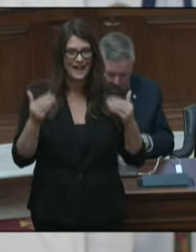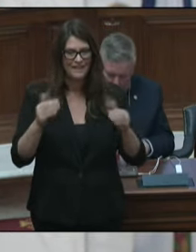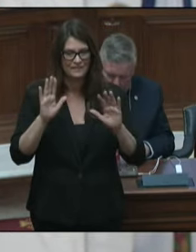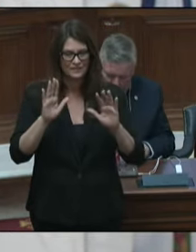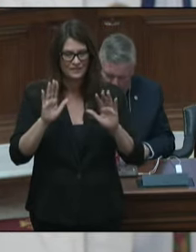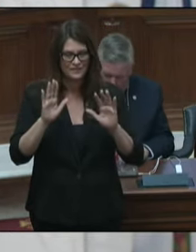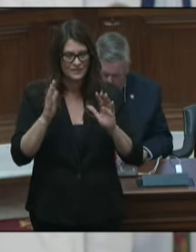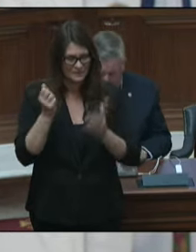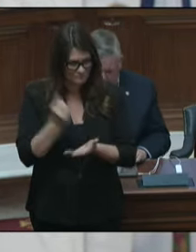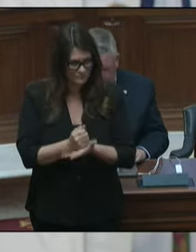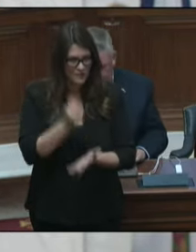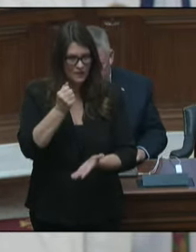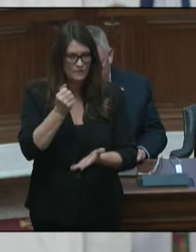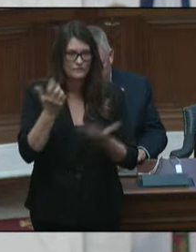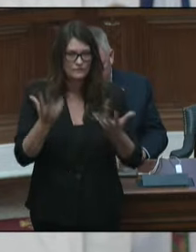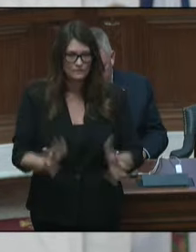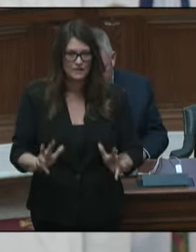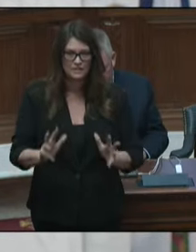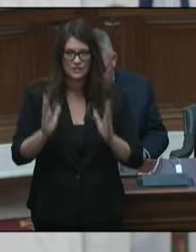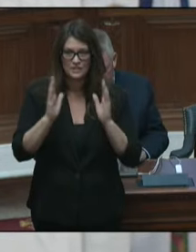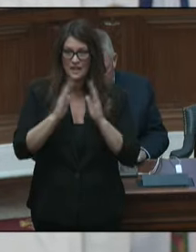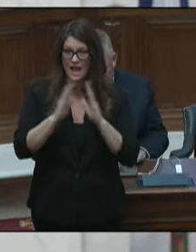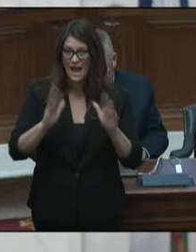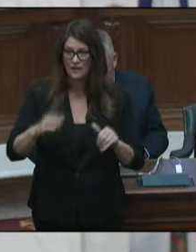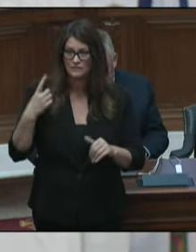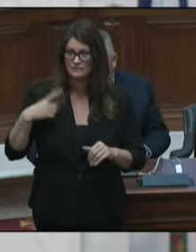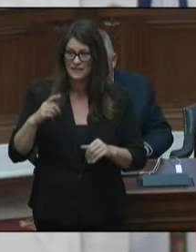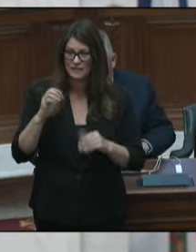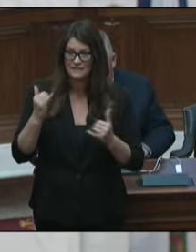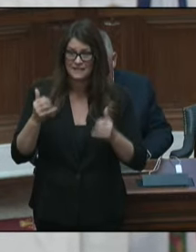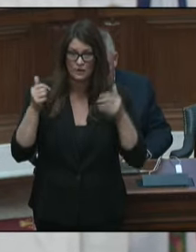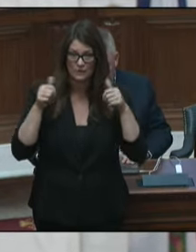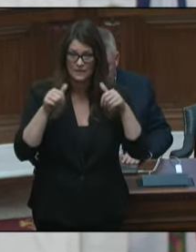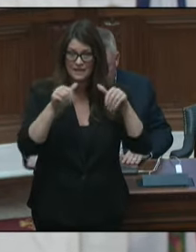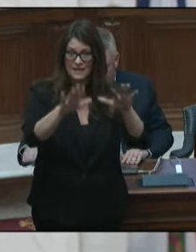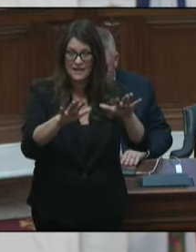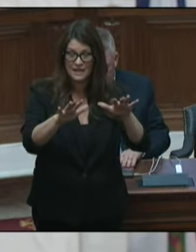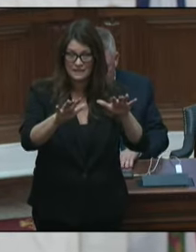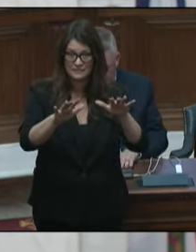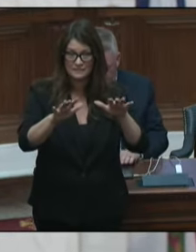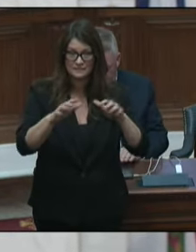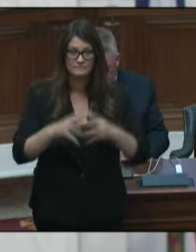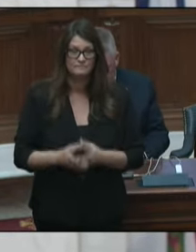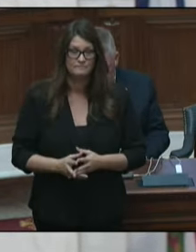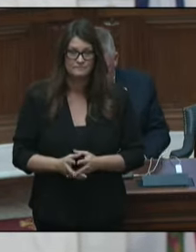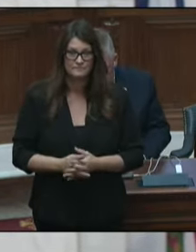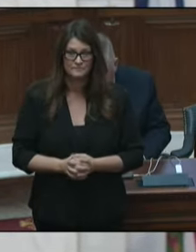declares the motion adopted. The House of Delegates is adjourned. The House of Delegates is adjourned.